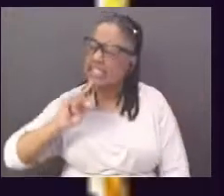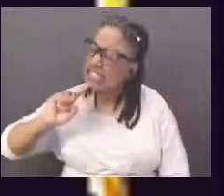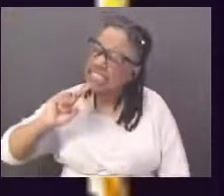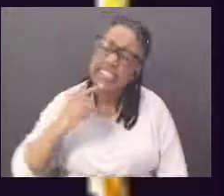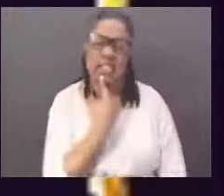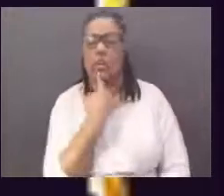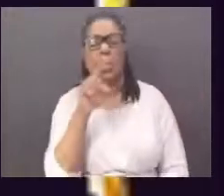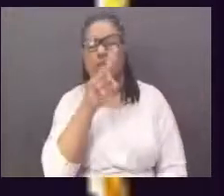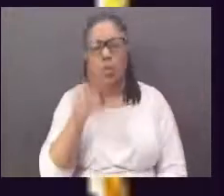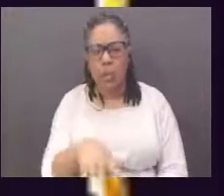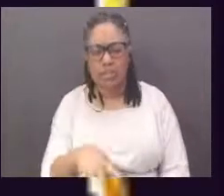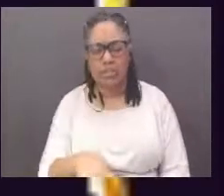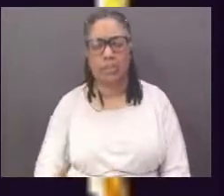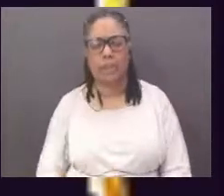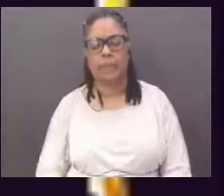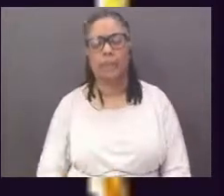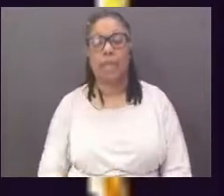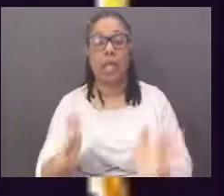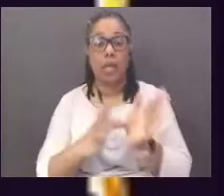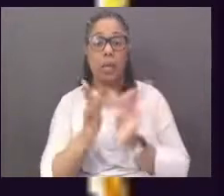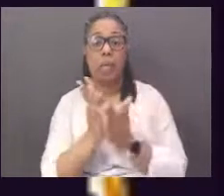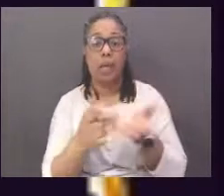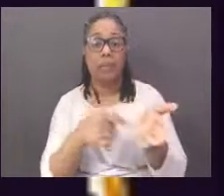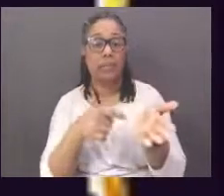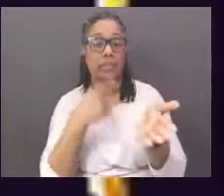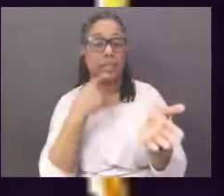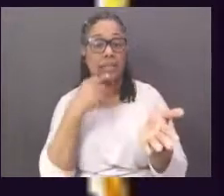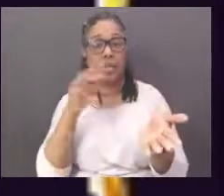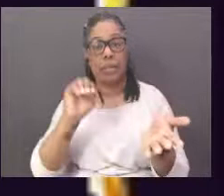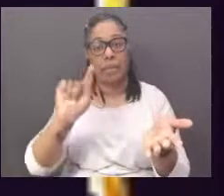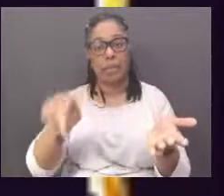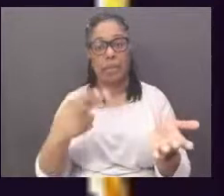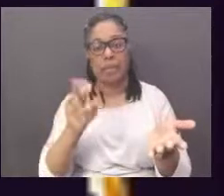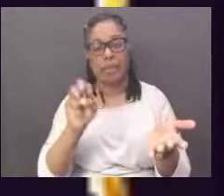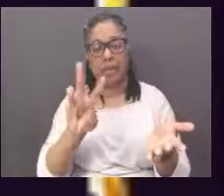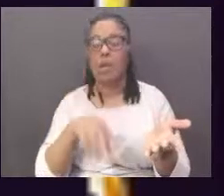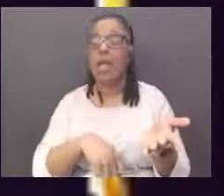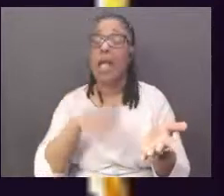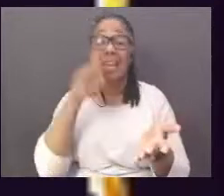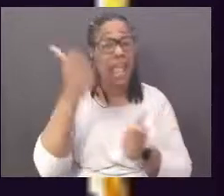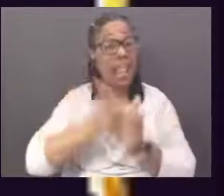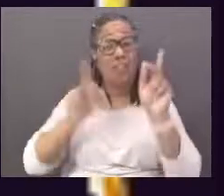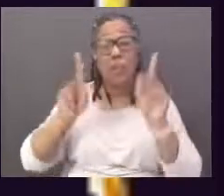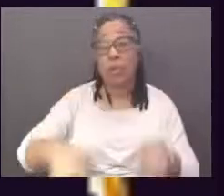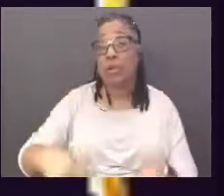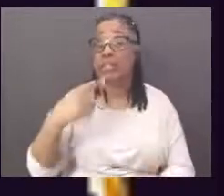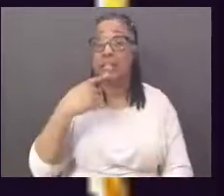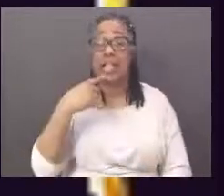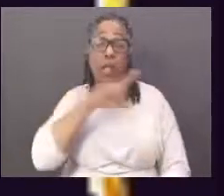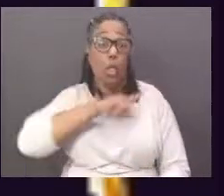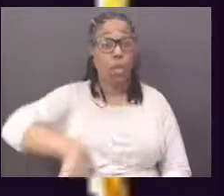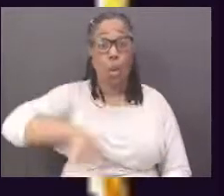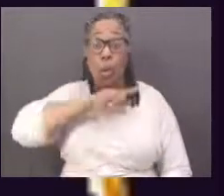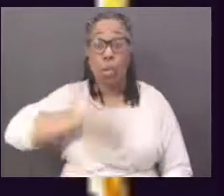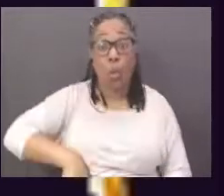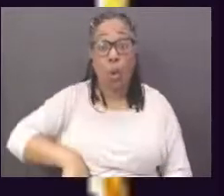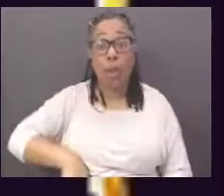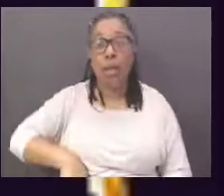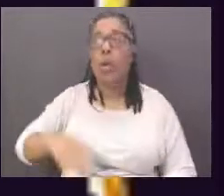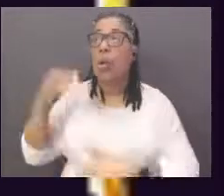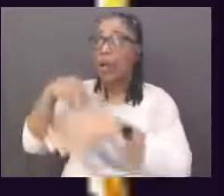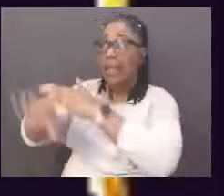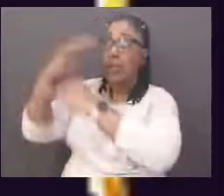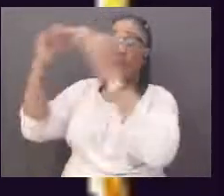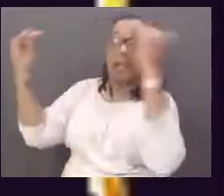been asked. The Bible says in Matthew that not everyone who says to me, Lord, Lord, will enter the kingdom of